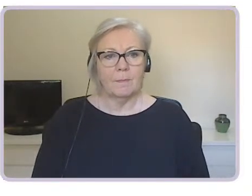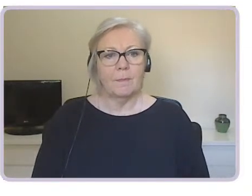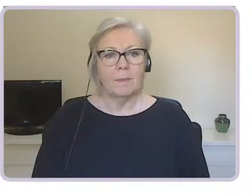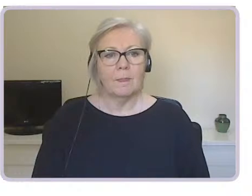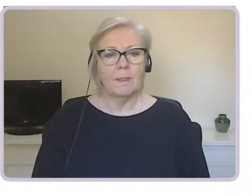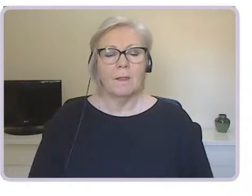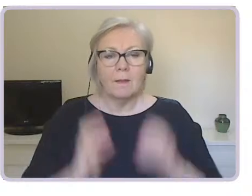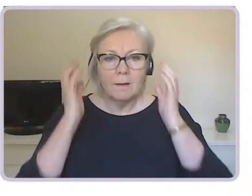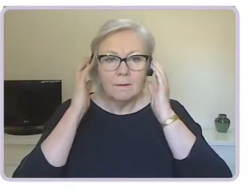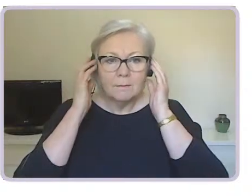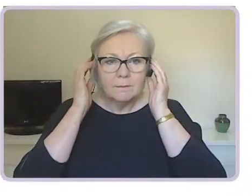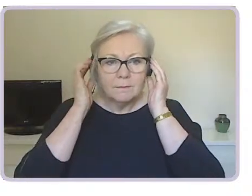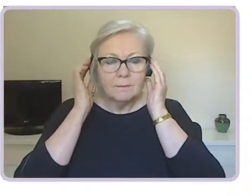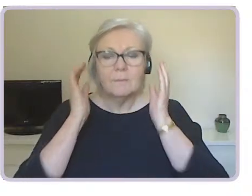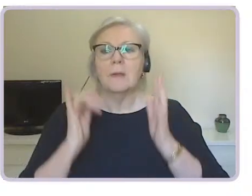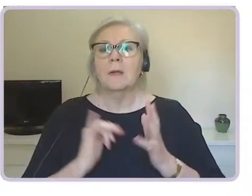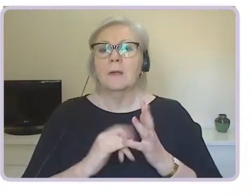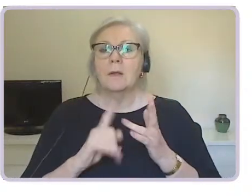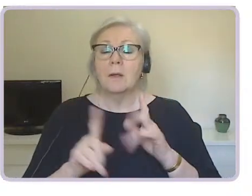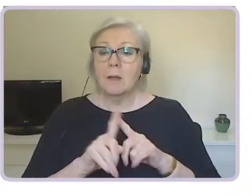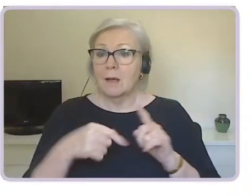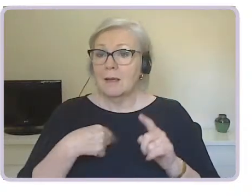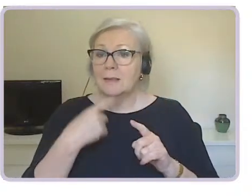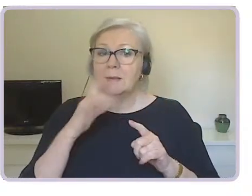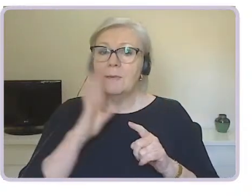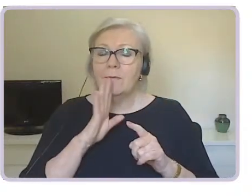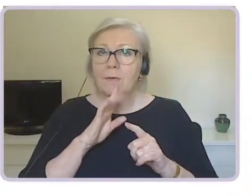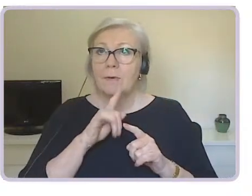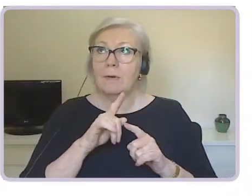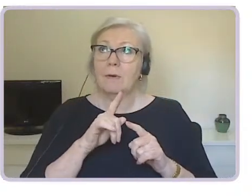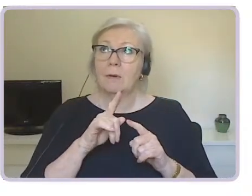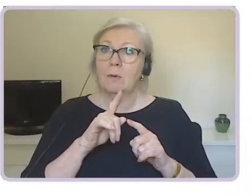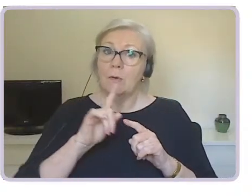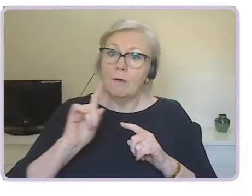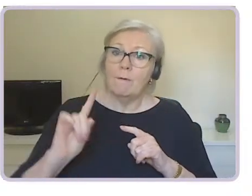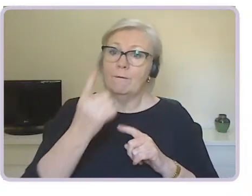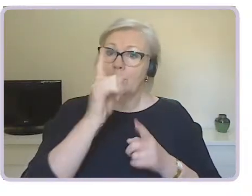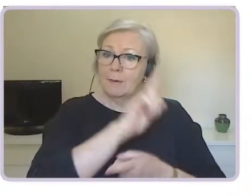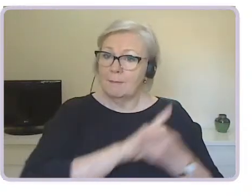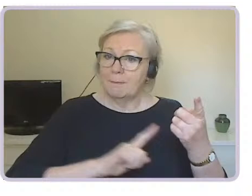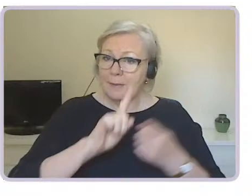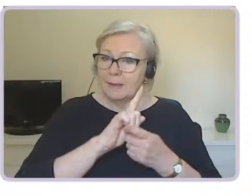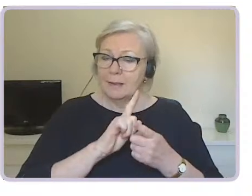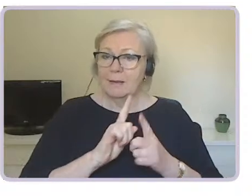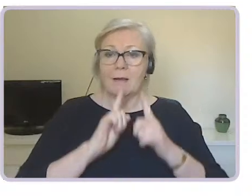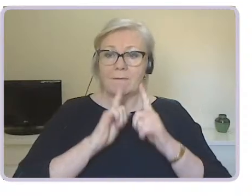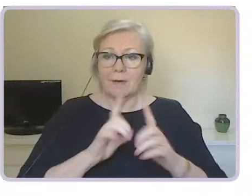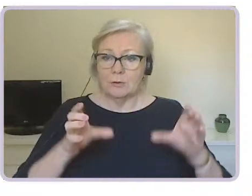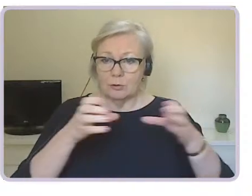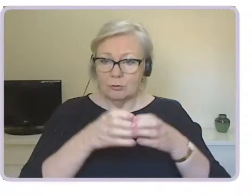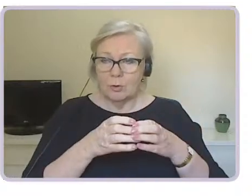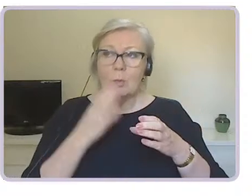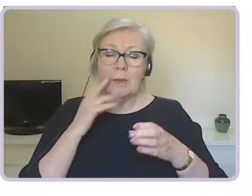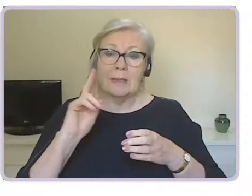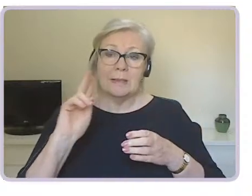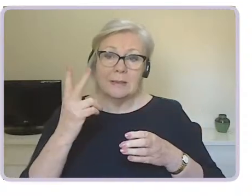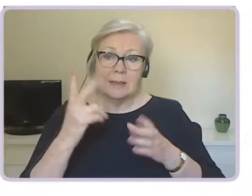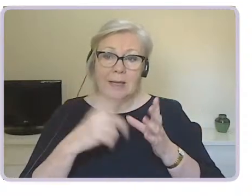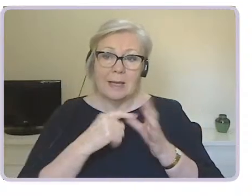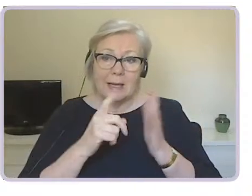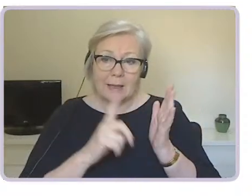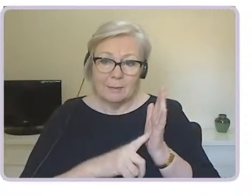as I said, that was the first meeting of the advisory group on the 2nd of April, and finally the plan